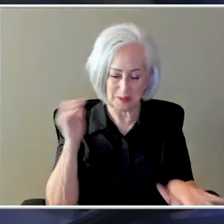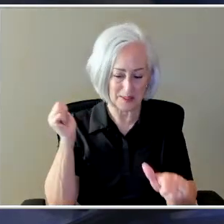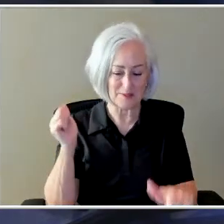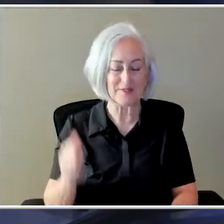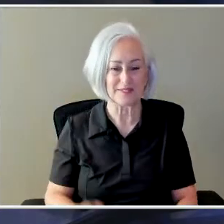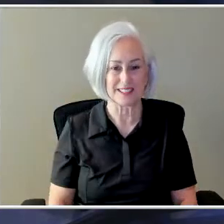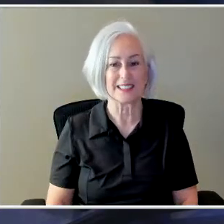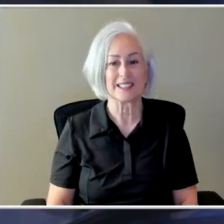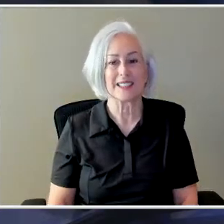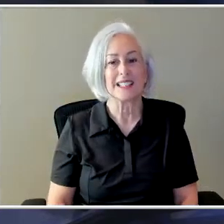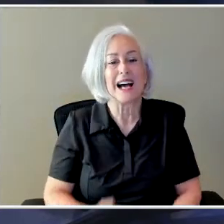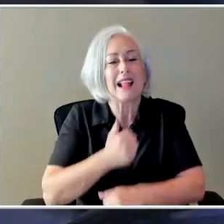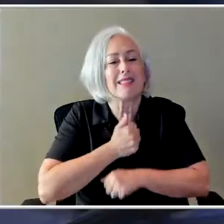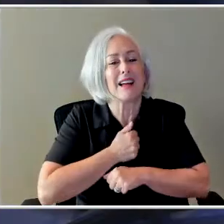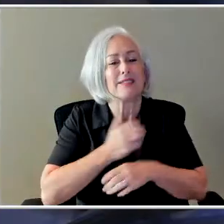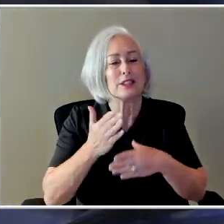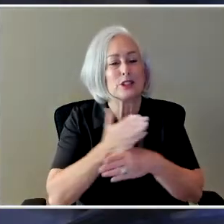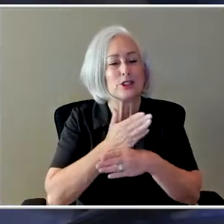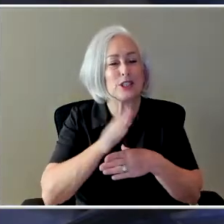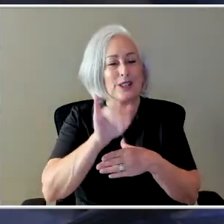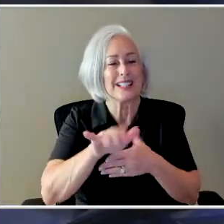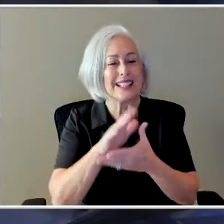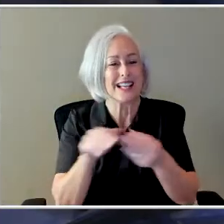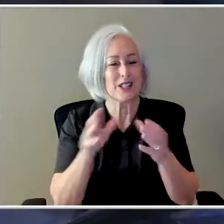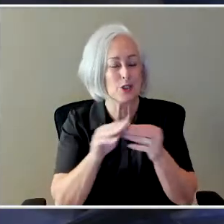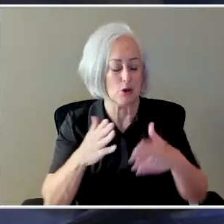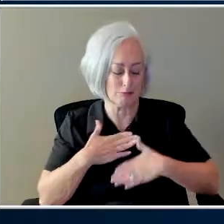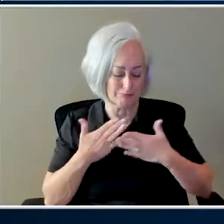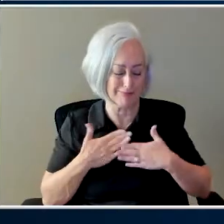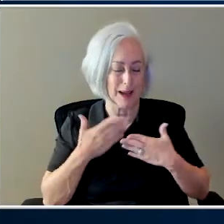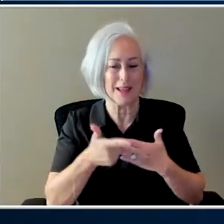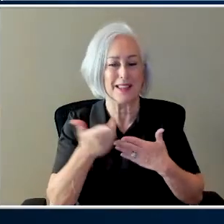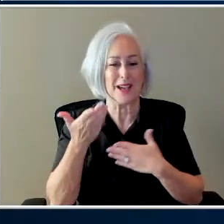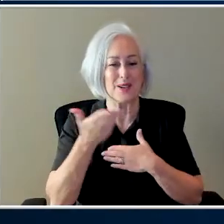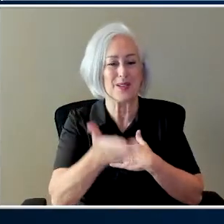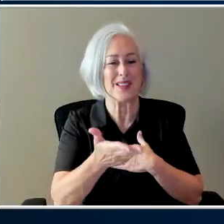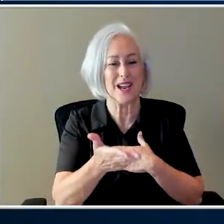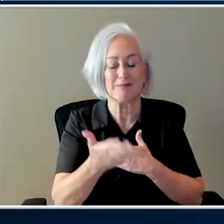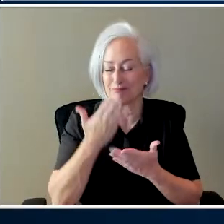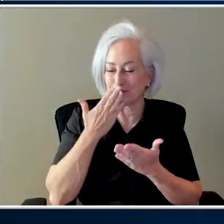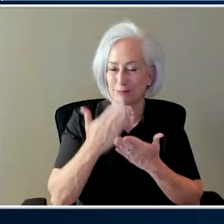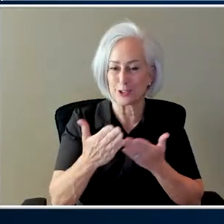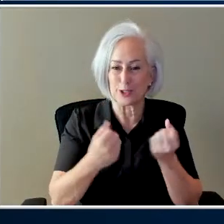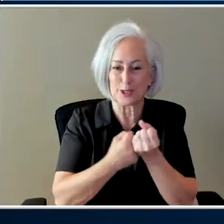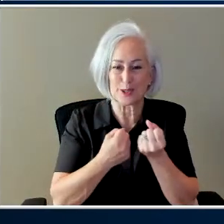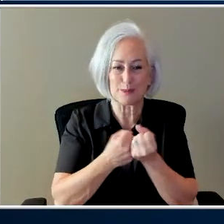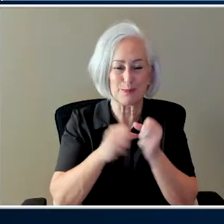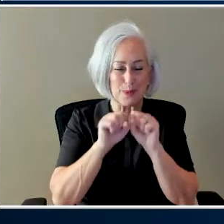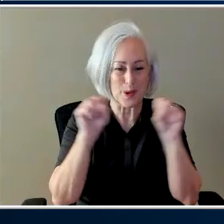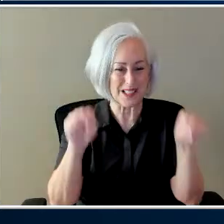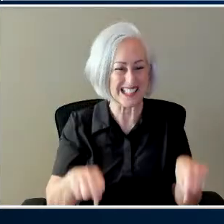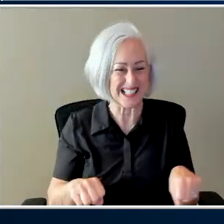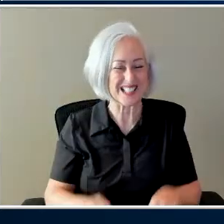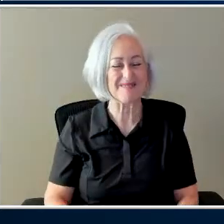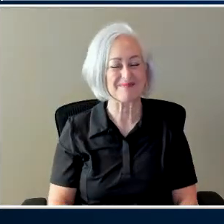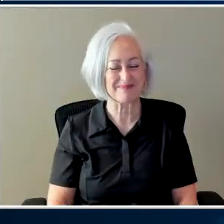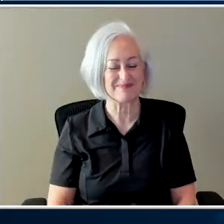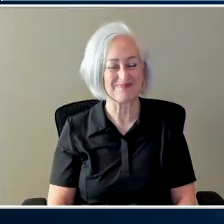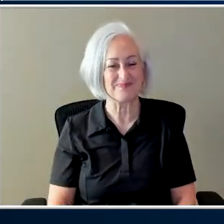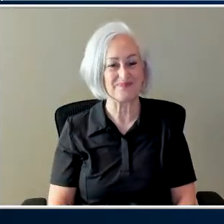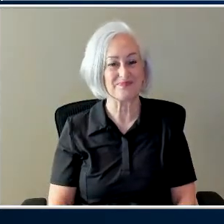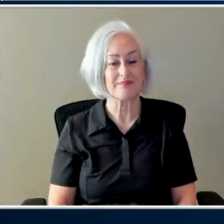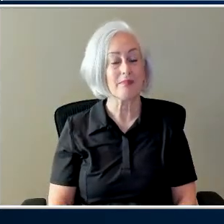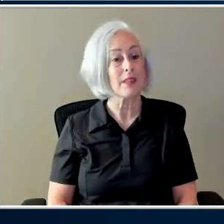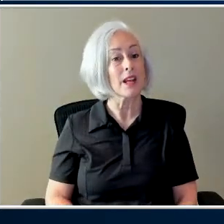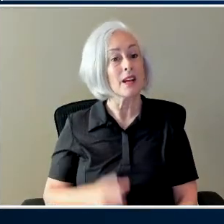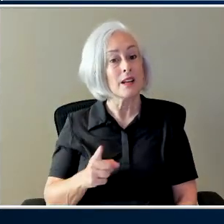loved sharing this story, and I'm just so glad you guys are here. I had a good support system. You sure did. You sure did. Well, we're going to wrap up this program, but we're